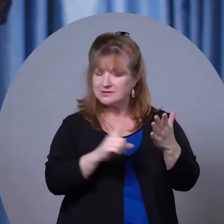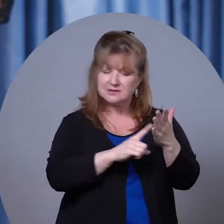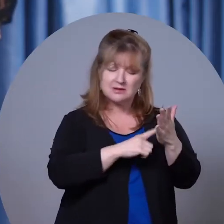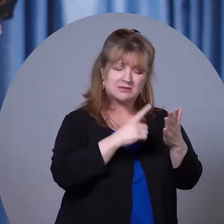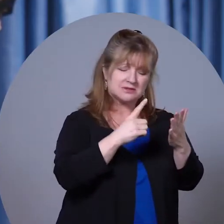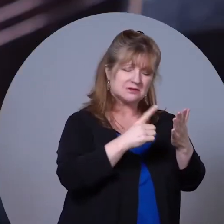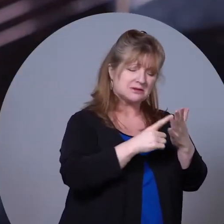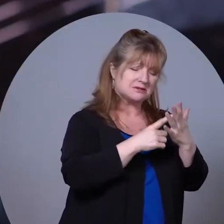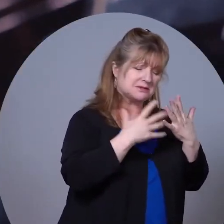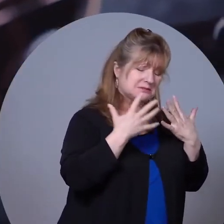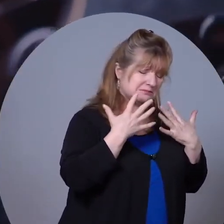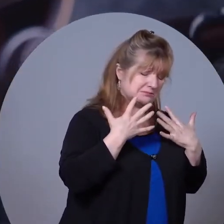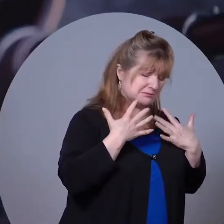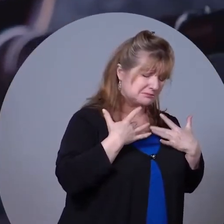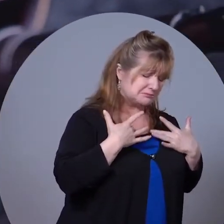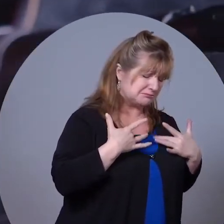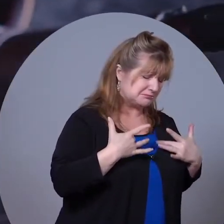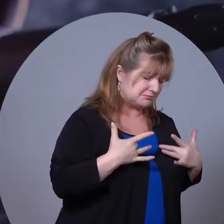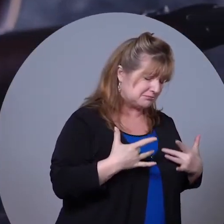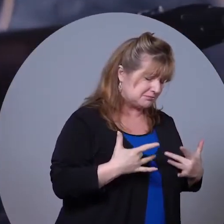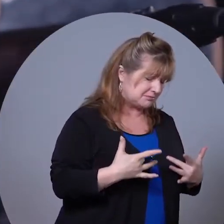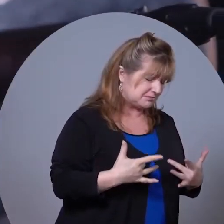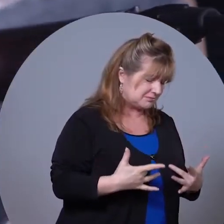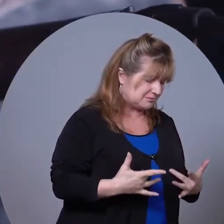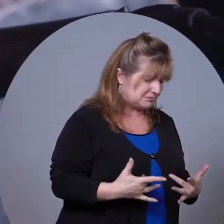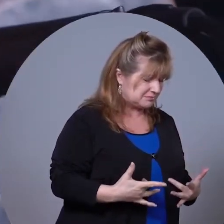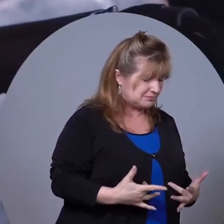all the songs I've